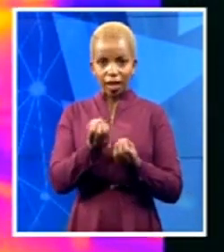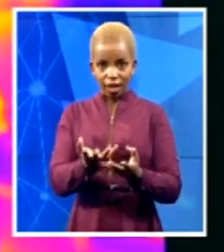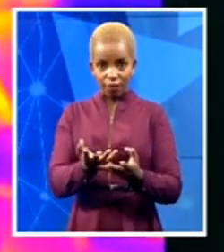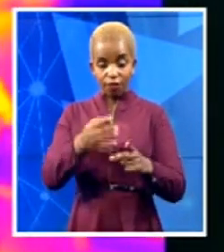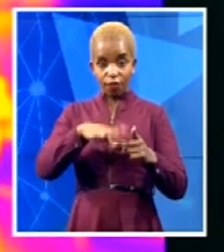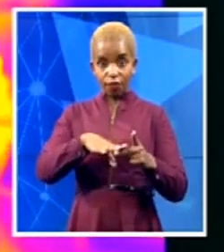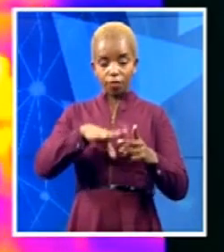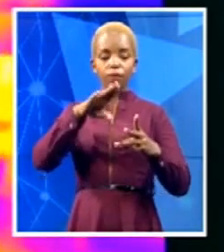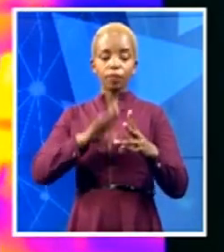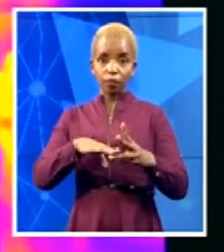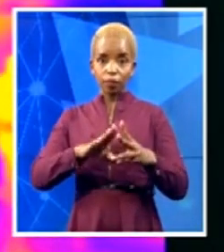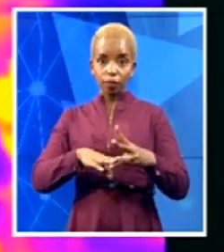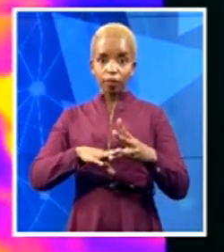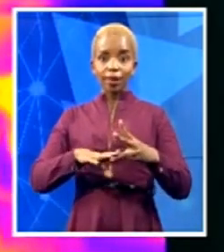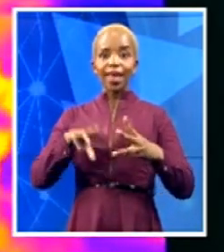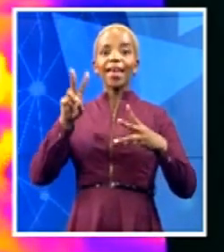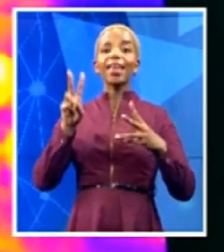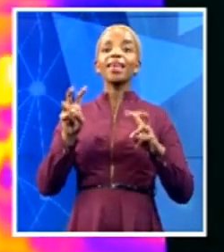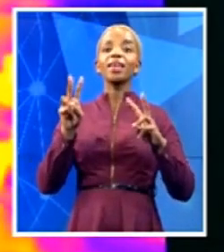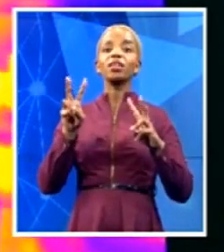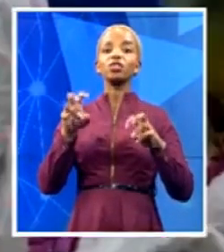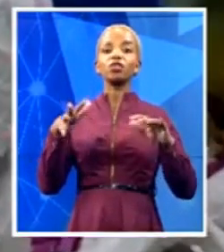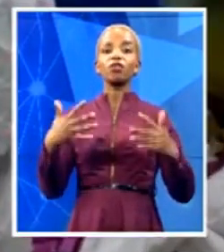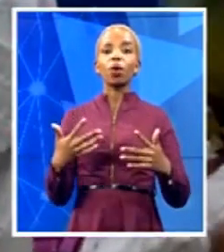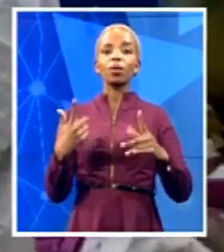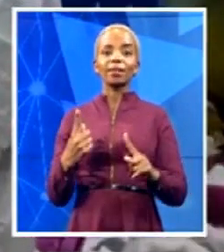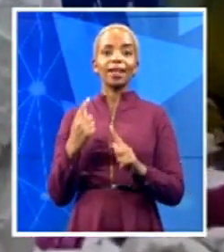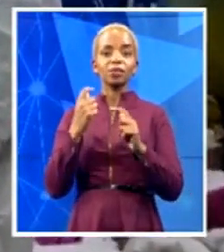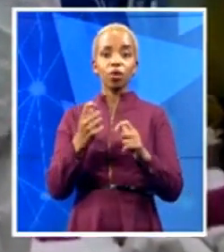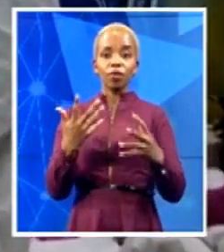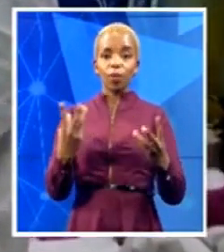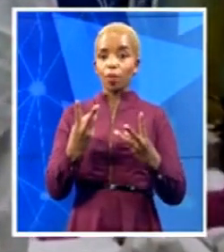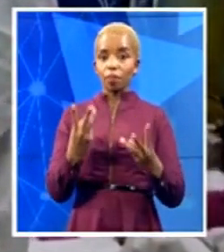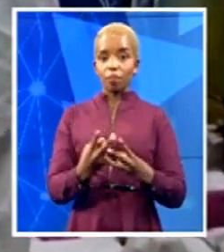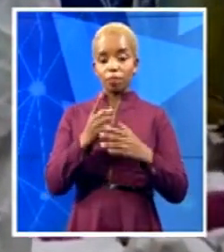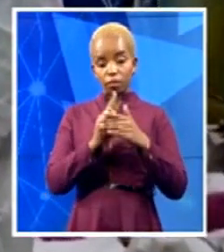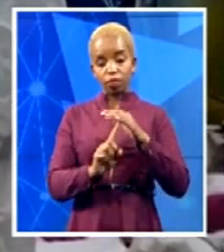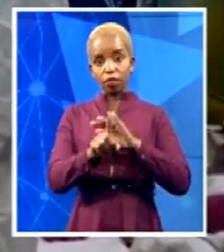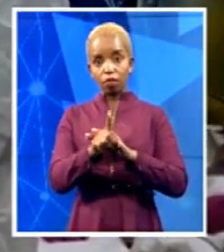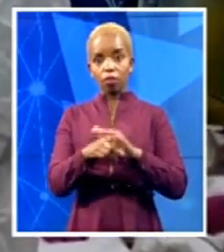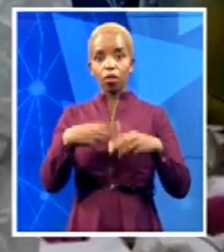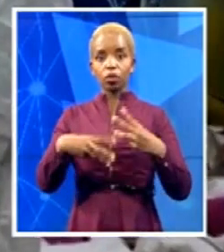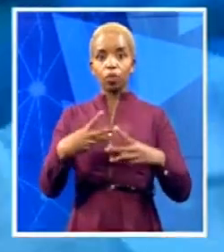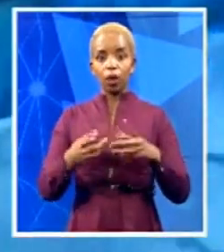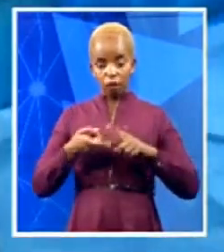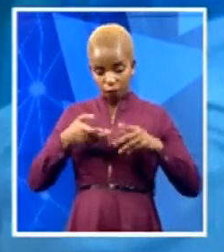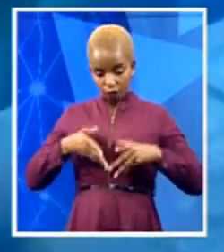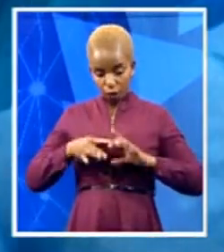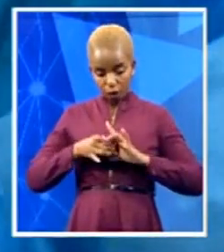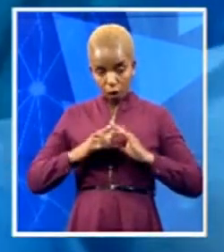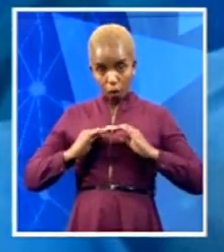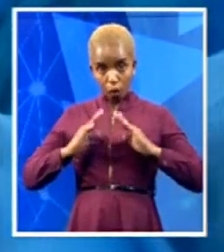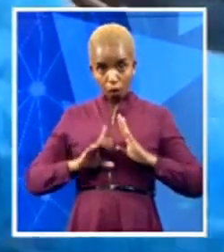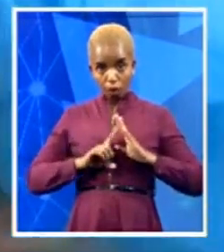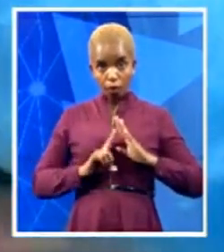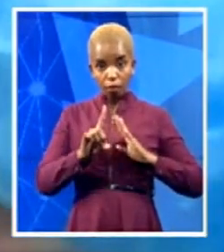transportation of those people who go back to work to and from home should be handled with the highest level of